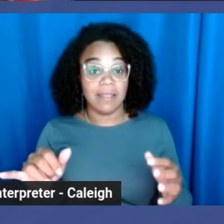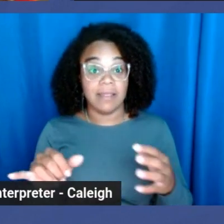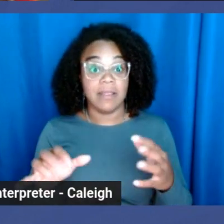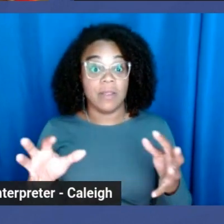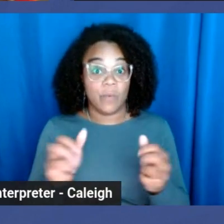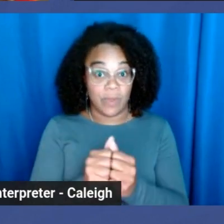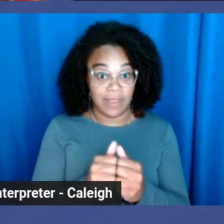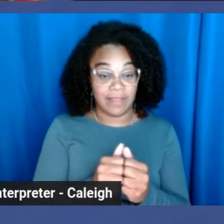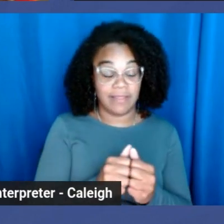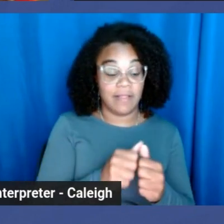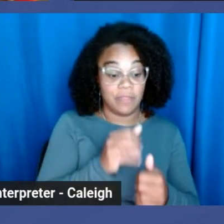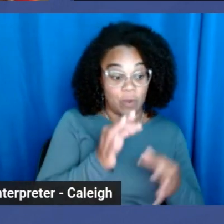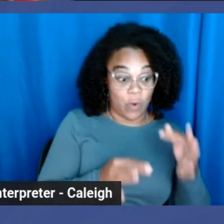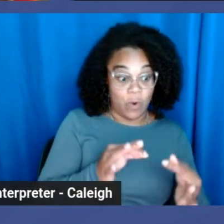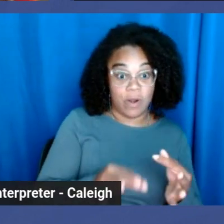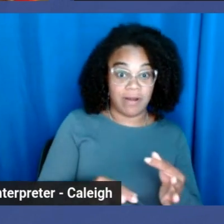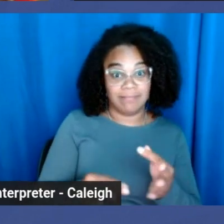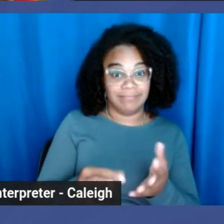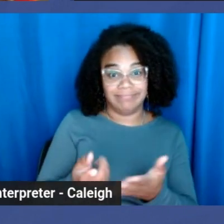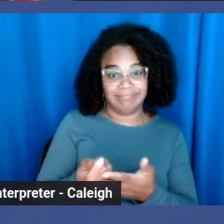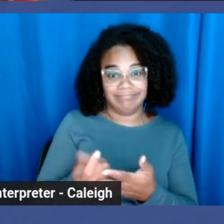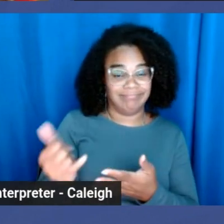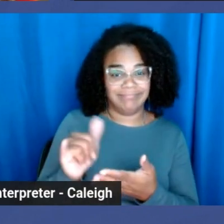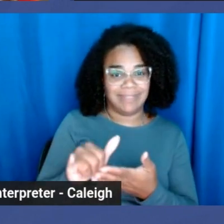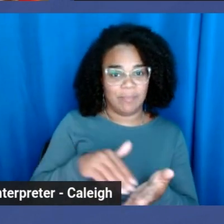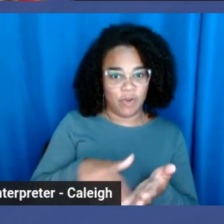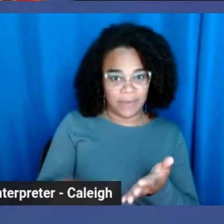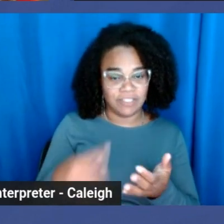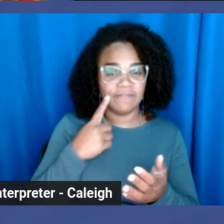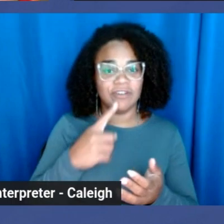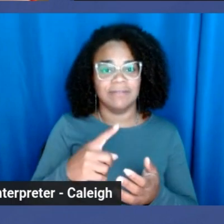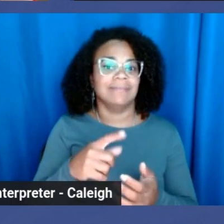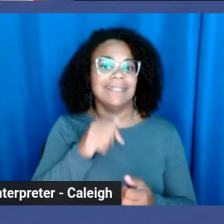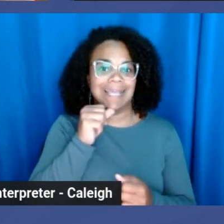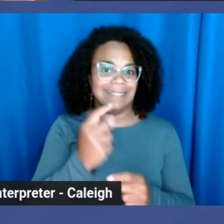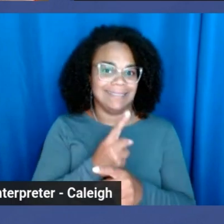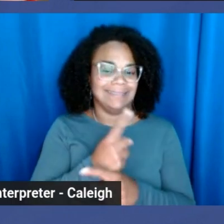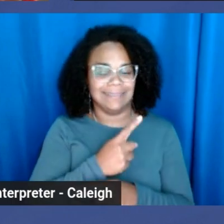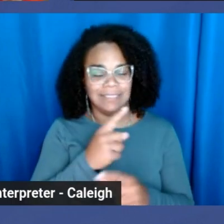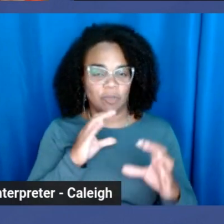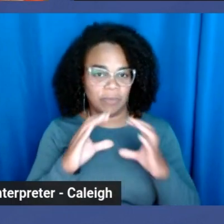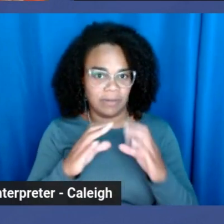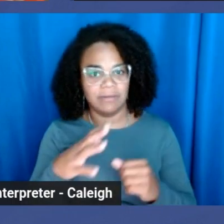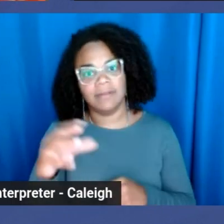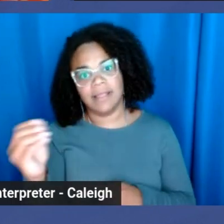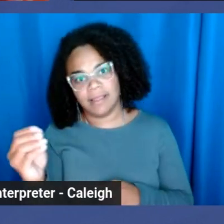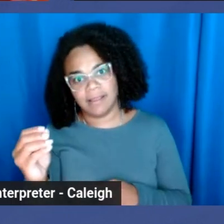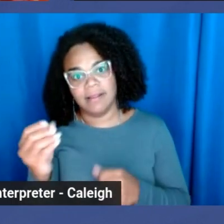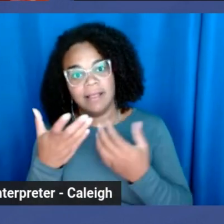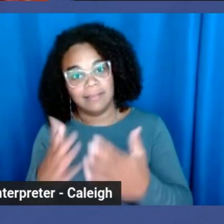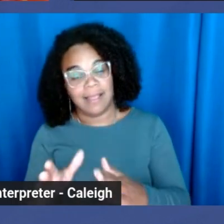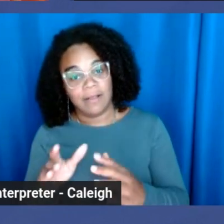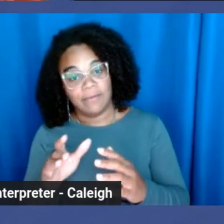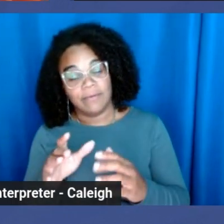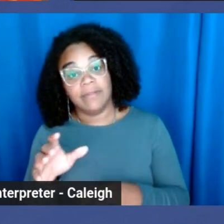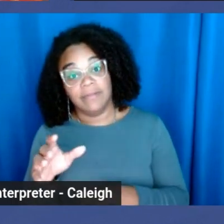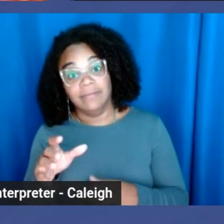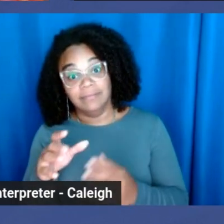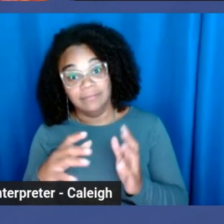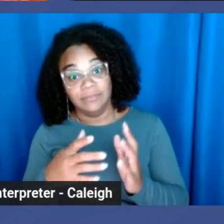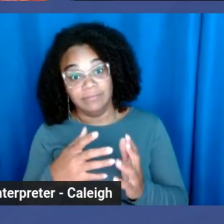court invalidating that prohibition on indecent communications and allowing the remainder of the